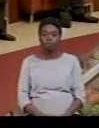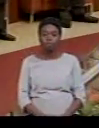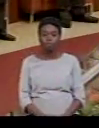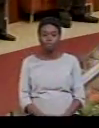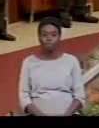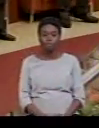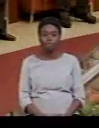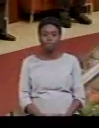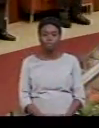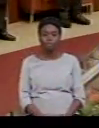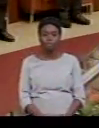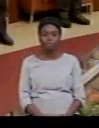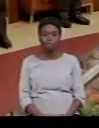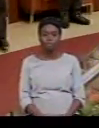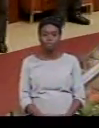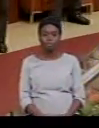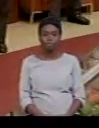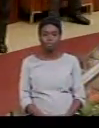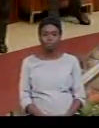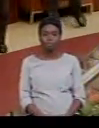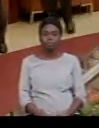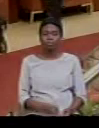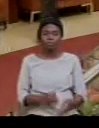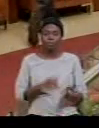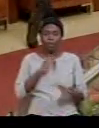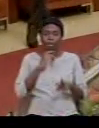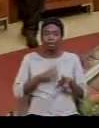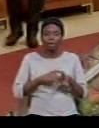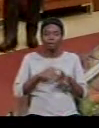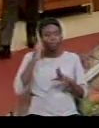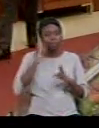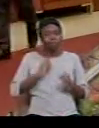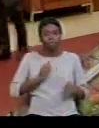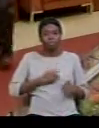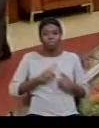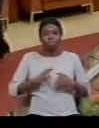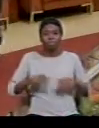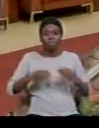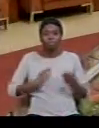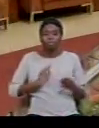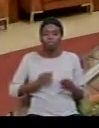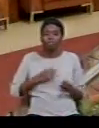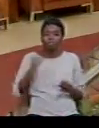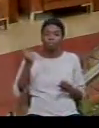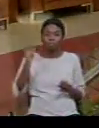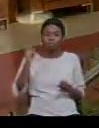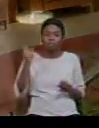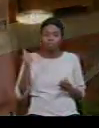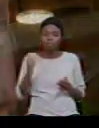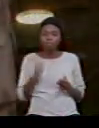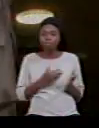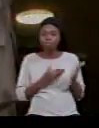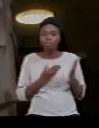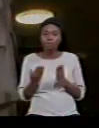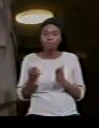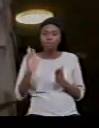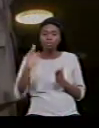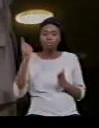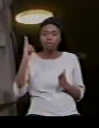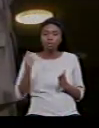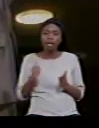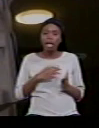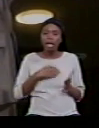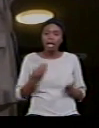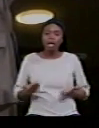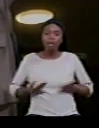It's time for us to give our tithes and offering. Let's remain standing. Bring out your tithe and offering and raise it